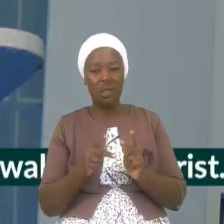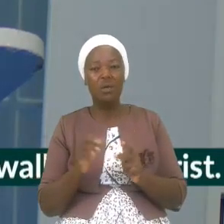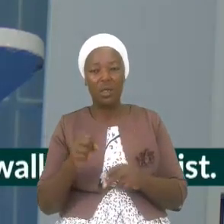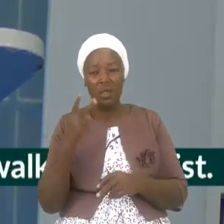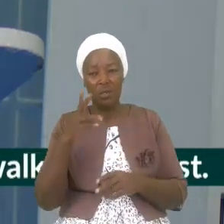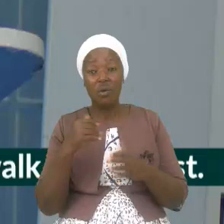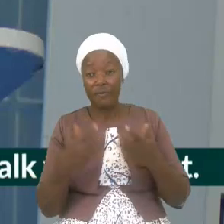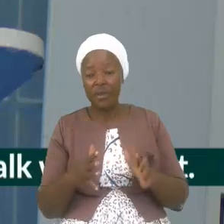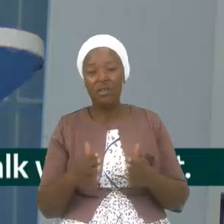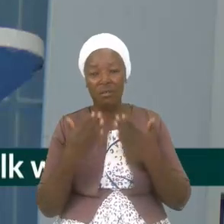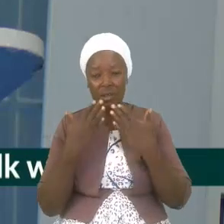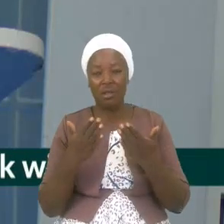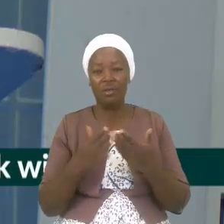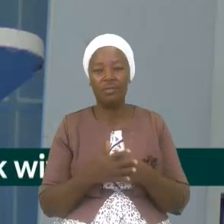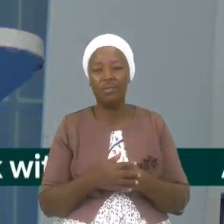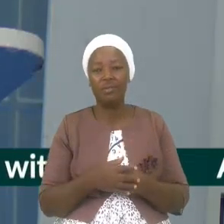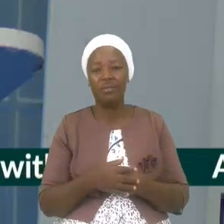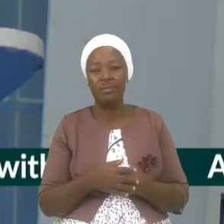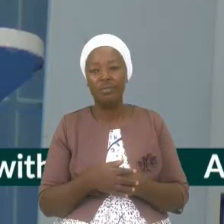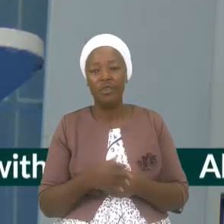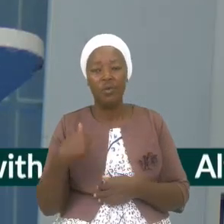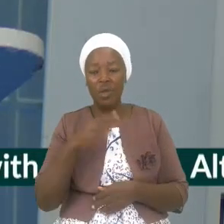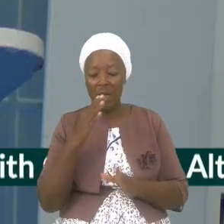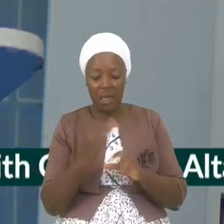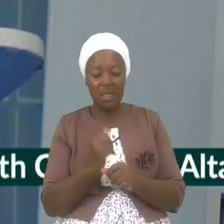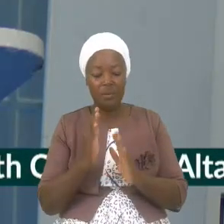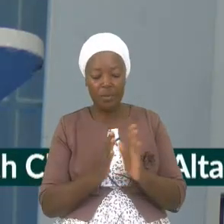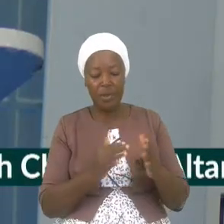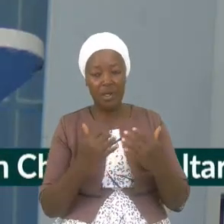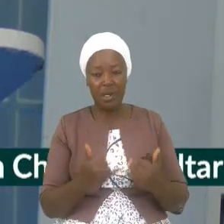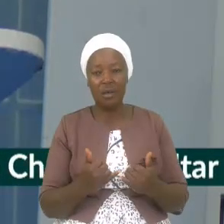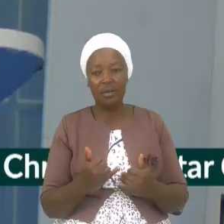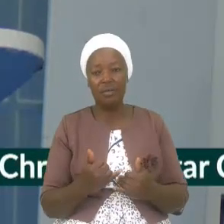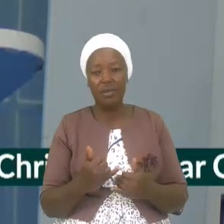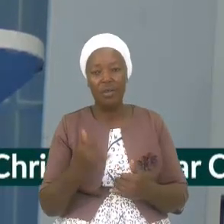now as our pastor comes up.